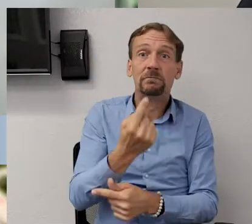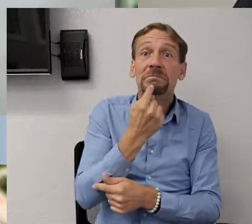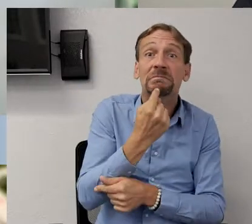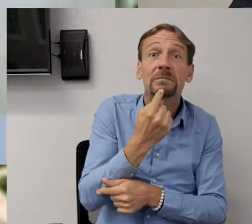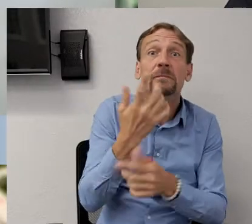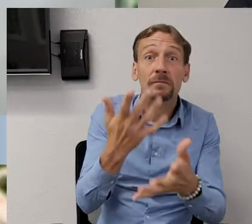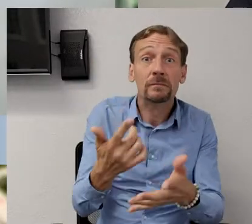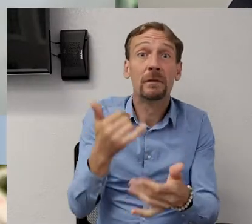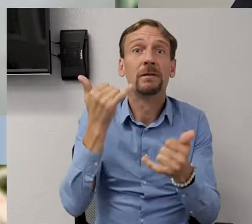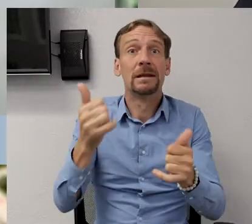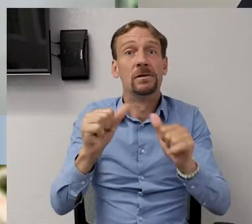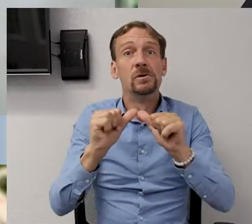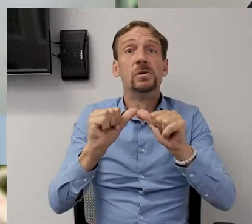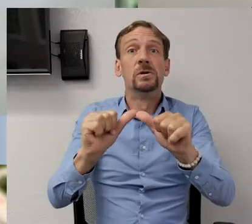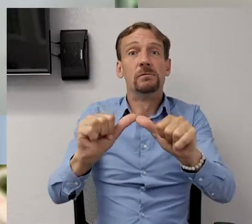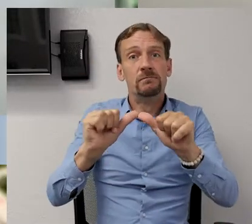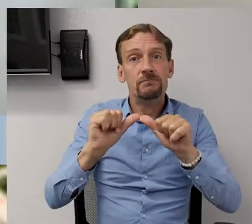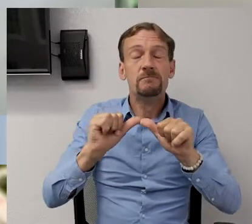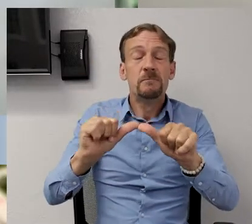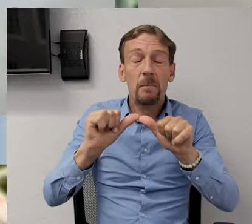is a constantly